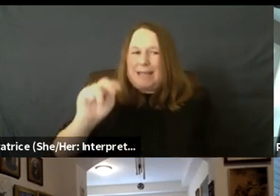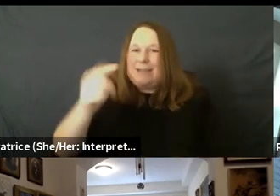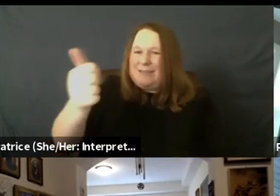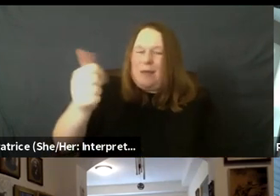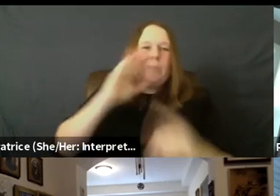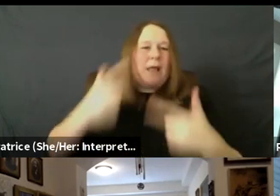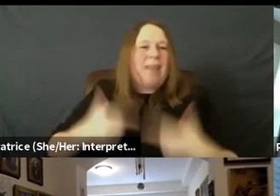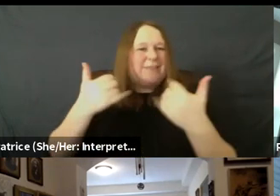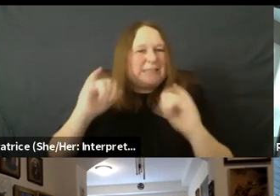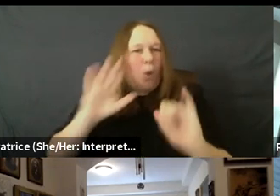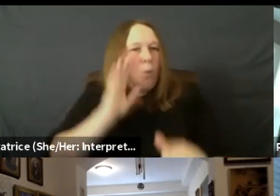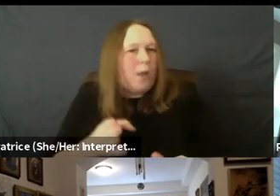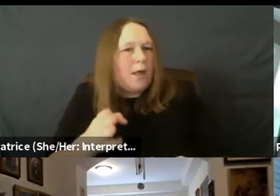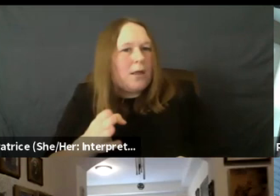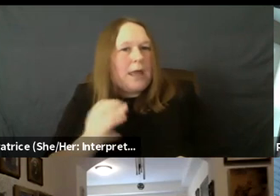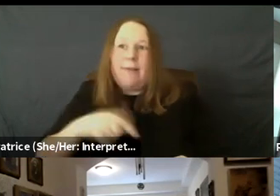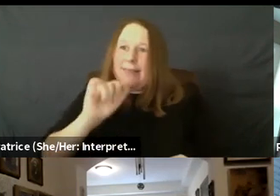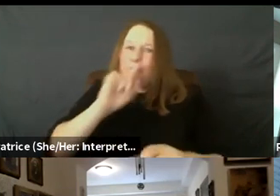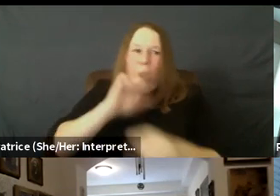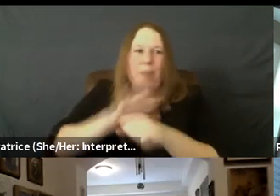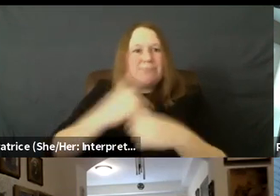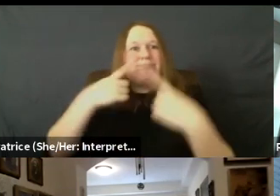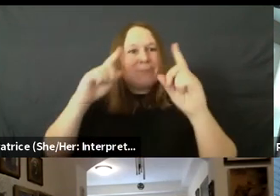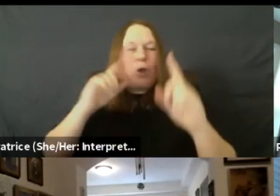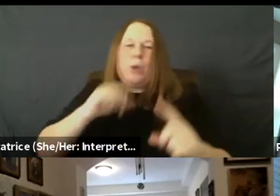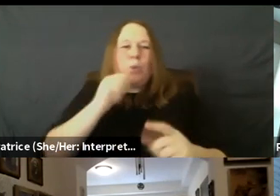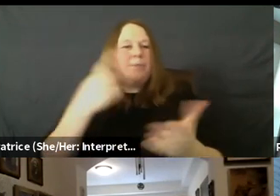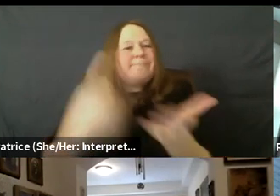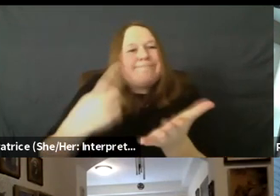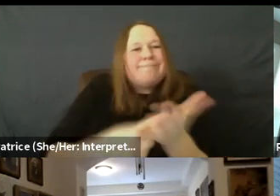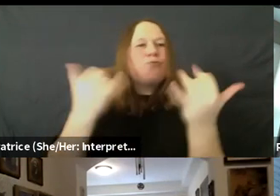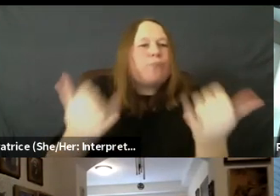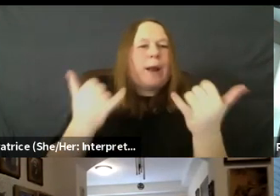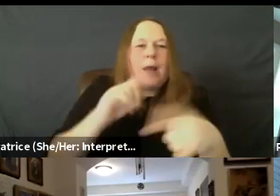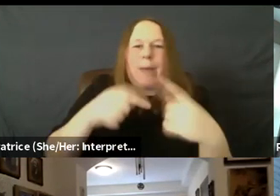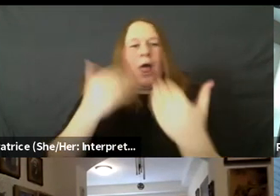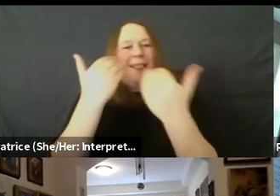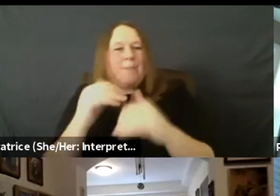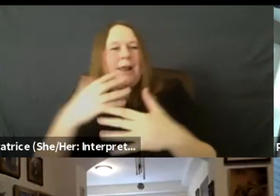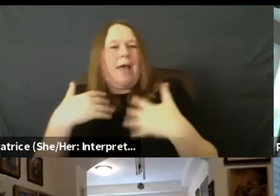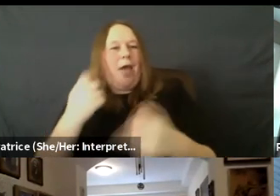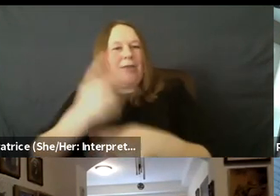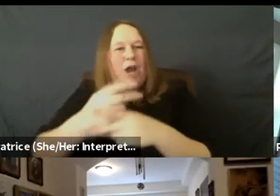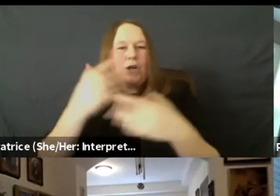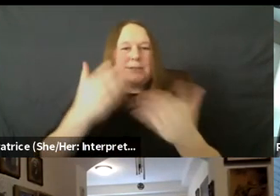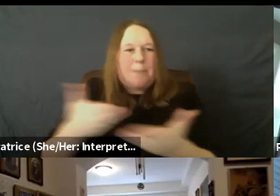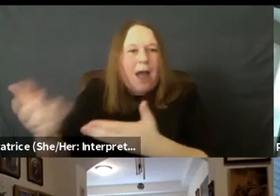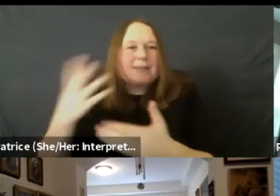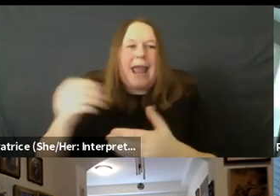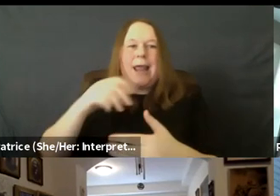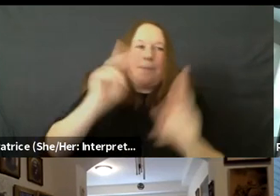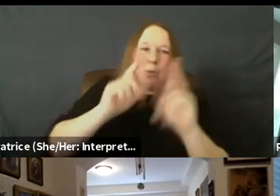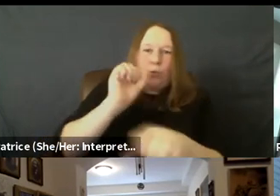promise had been fulfilled, we would not be having a conversation right now about limited healthcare supplies and